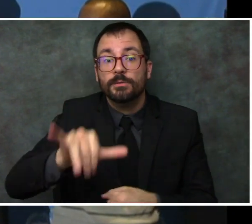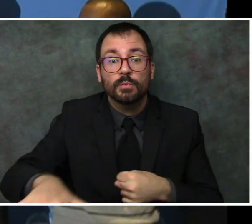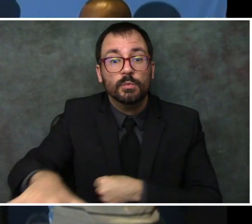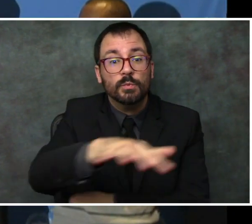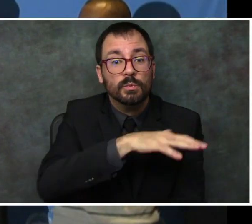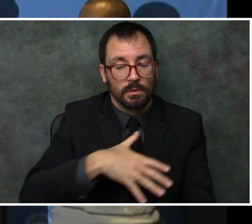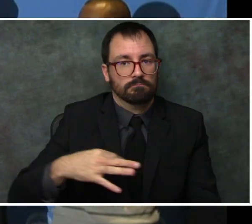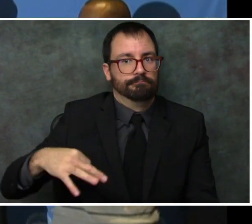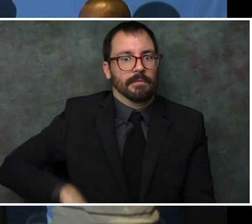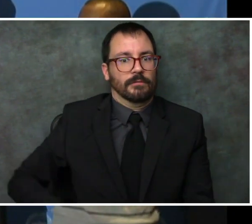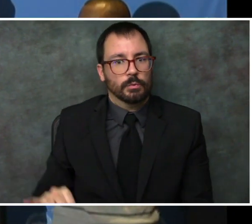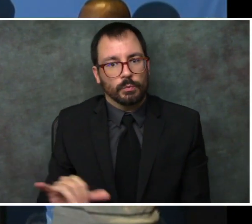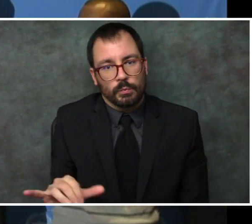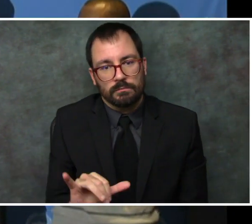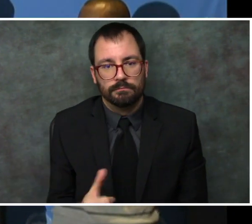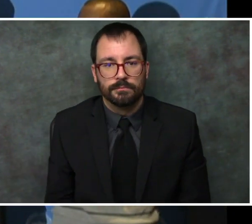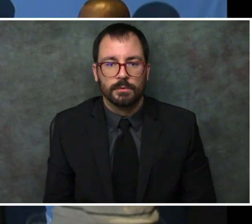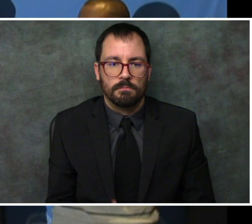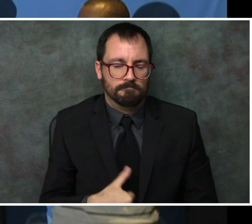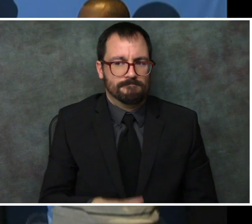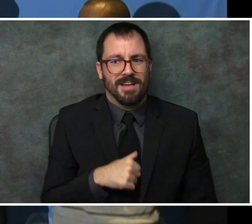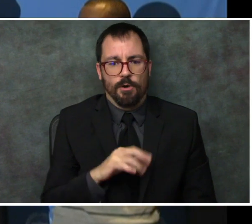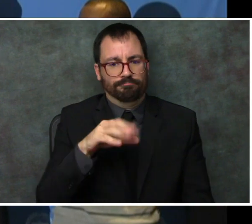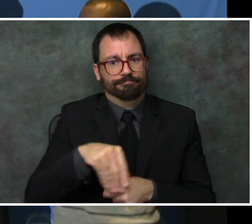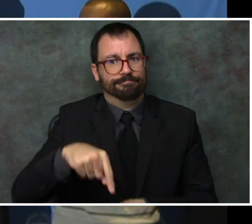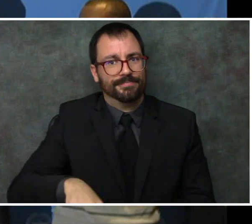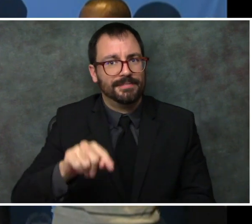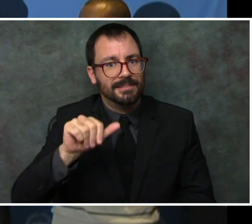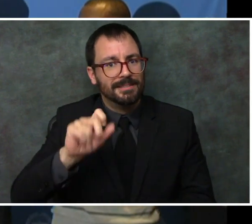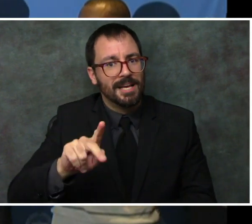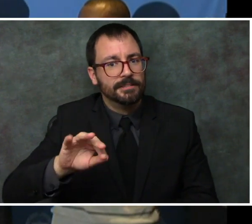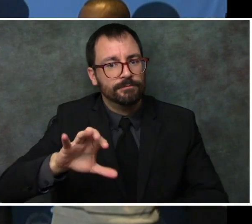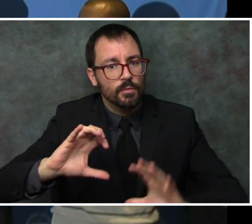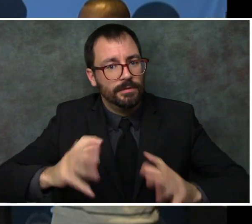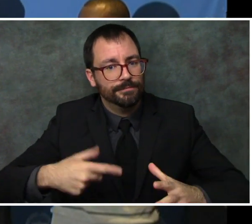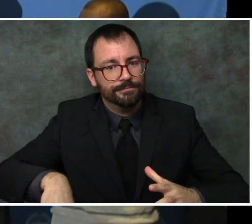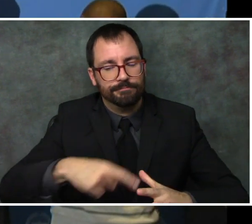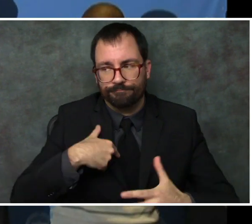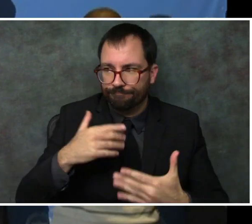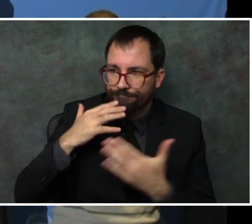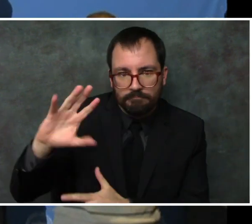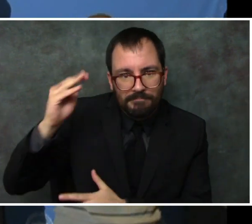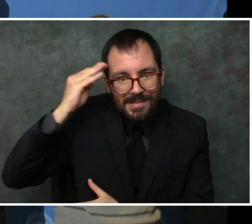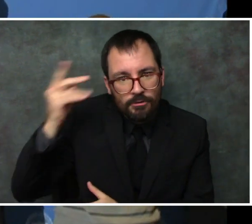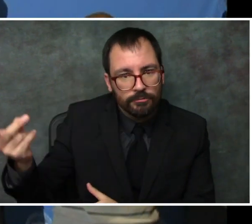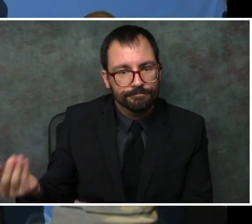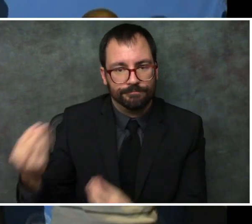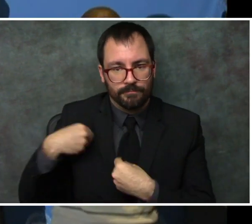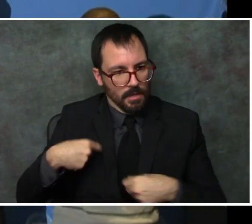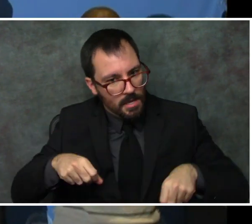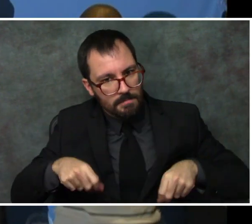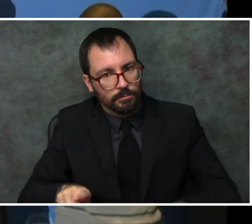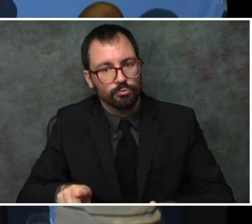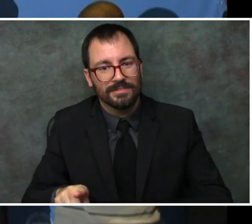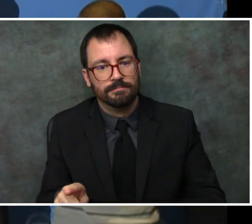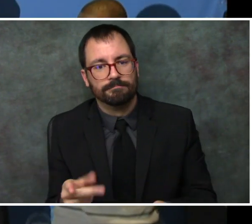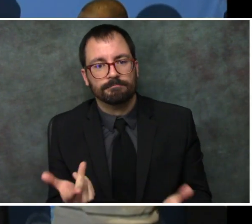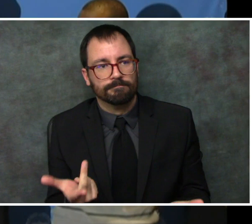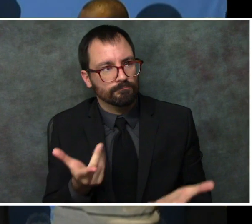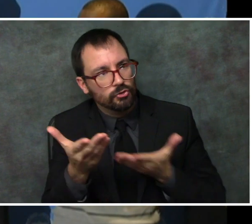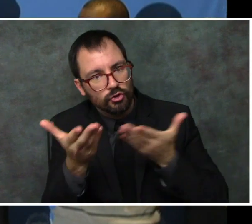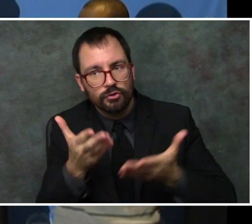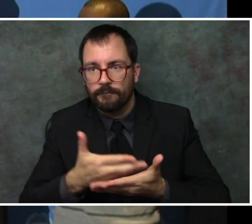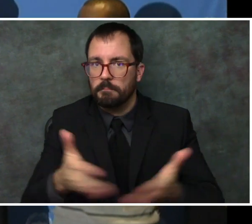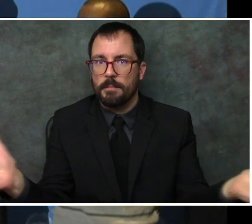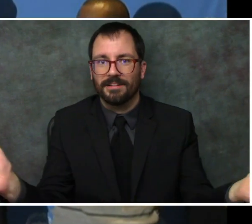member of this task force, and on behalf of the task force, we thank the Mayor for giving us the opportunity to perform this public